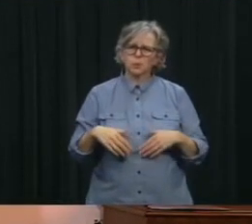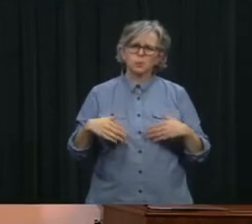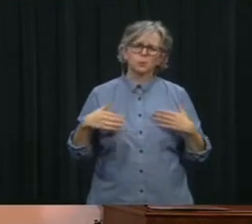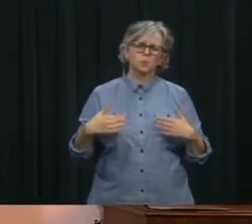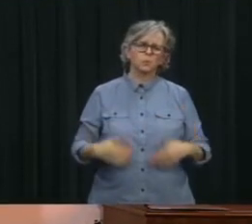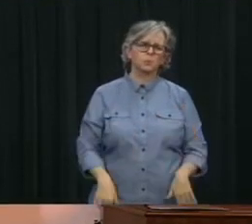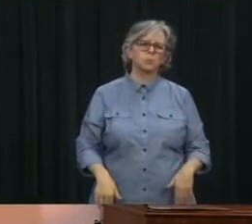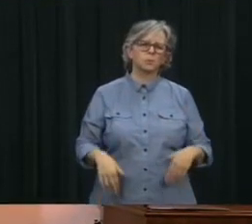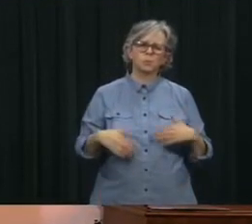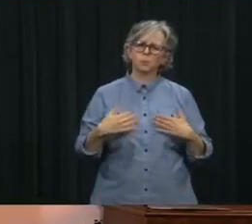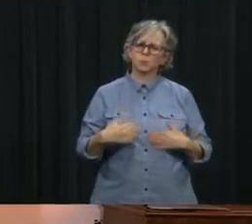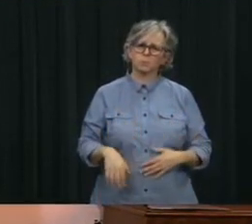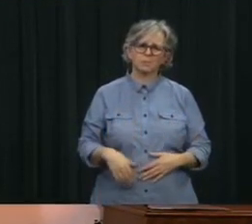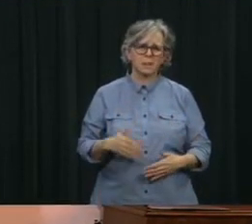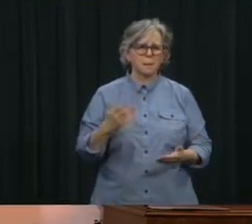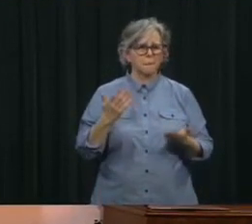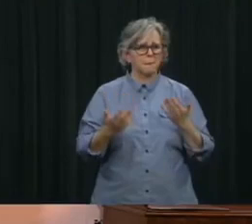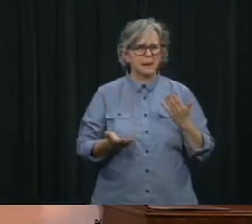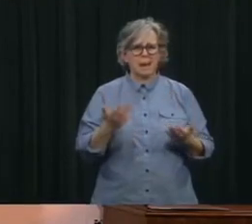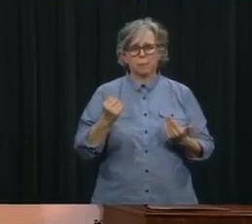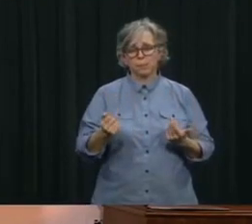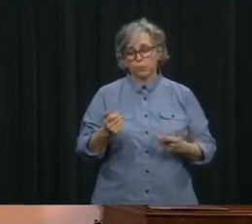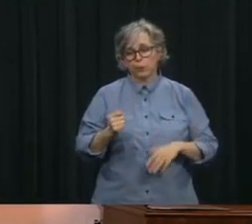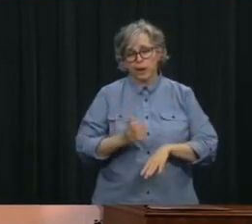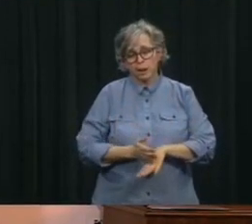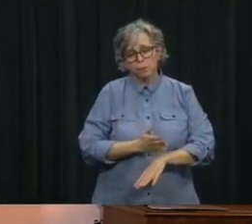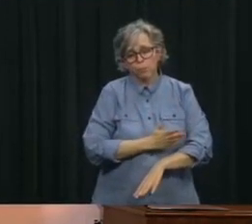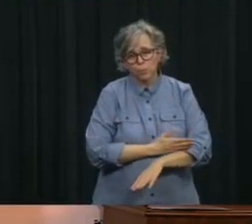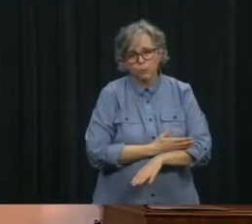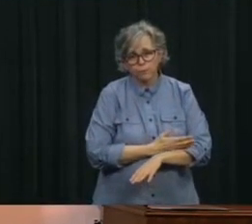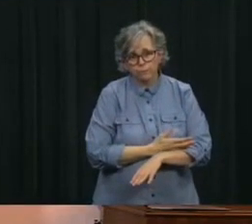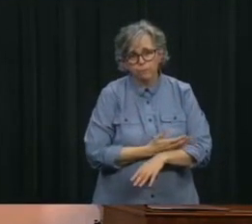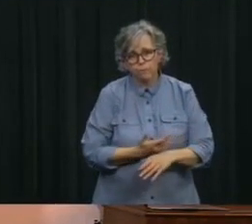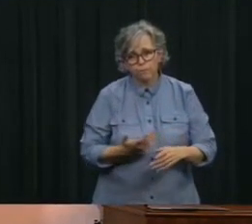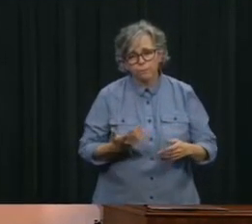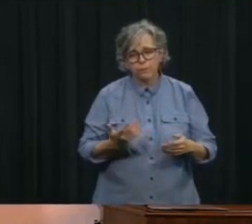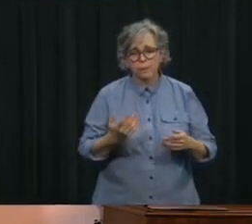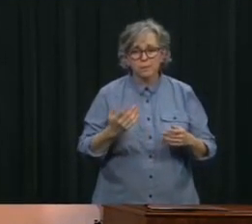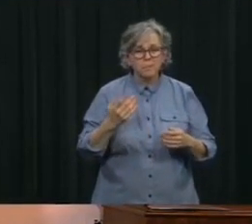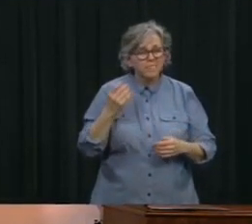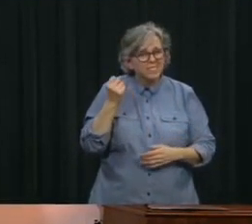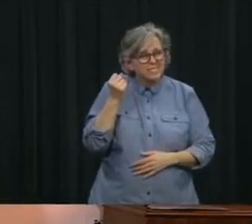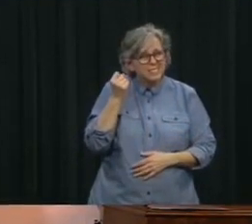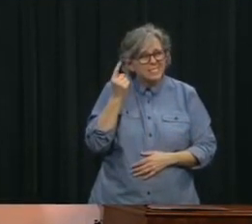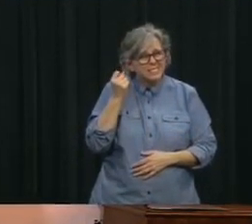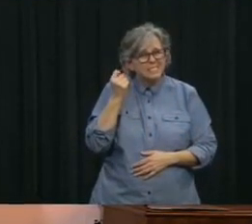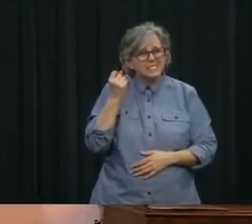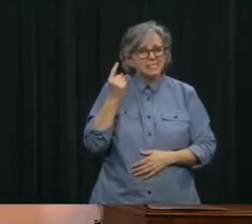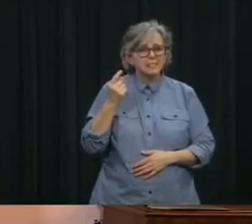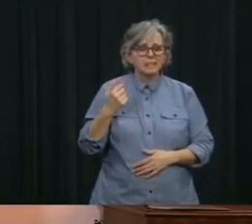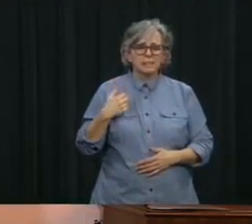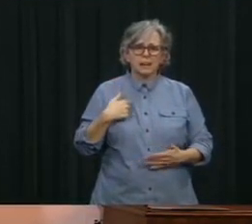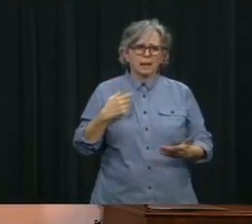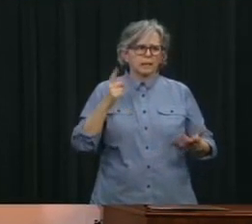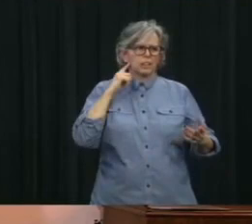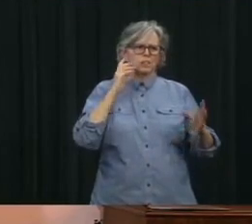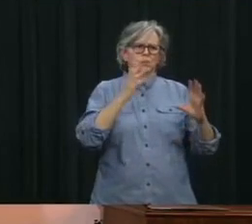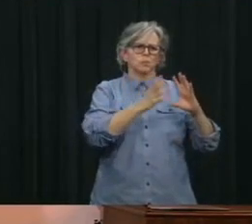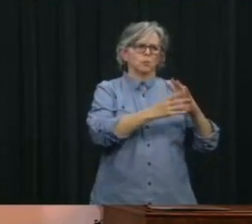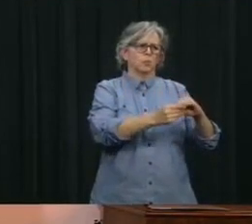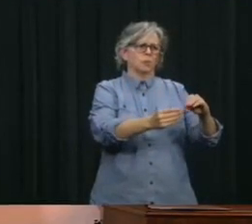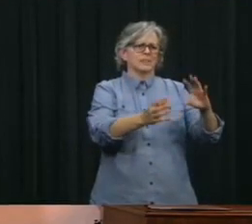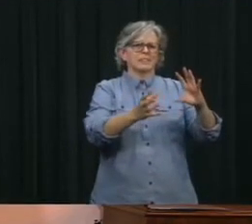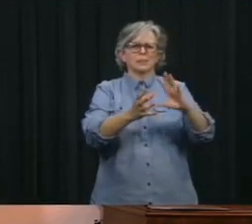Ohioans maybe could have done better. But let me just say that what I'm getting every day from people throughout the